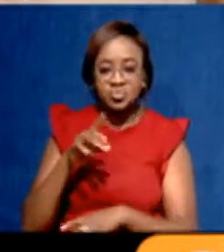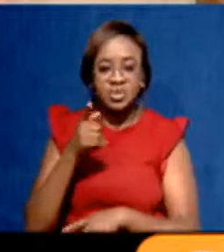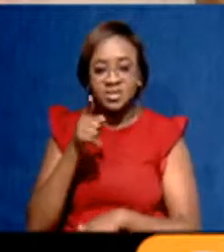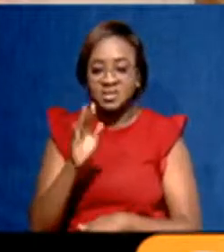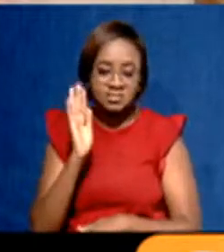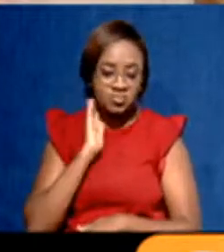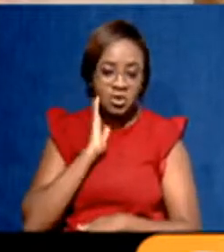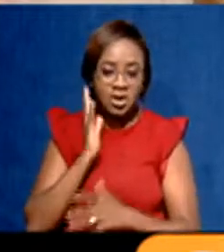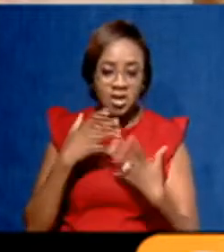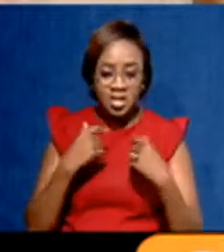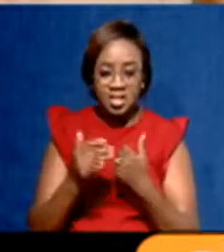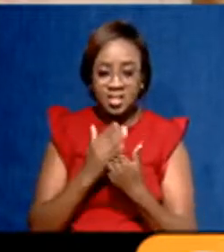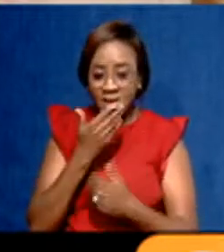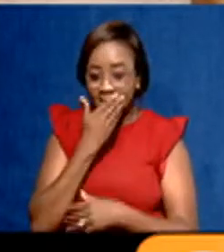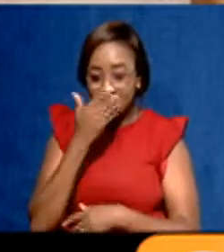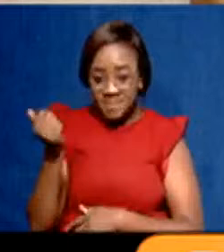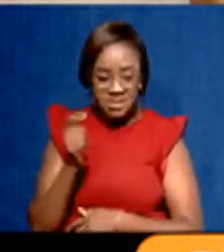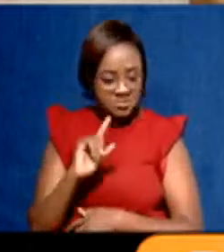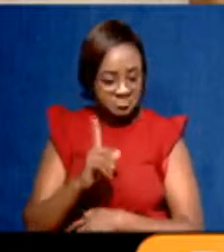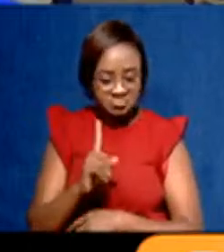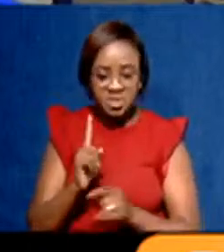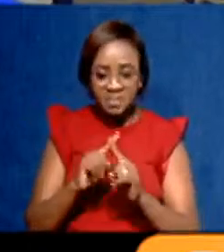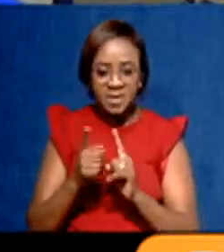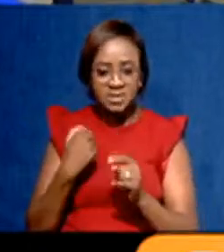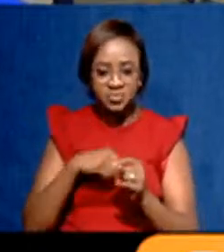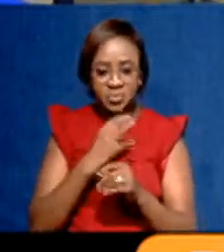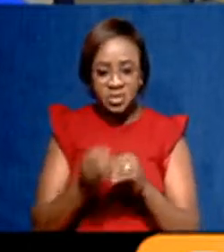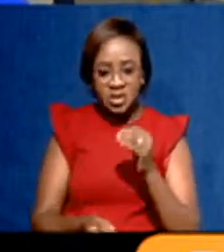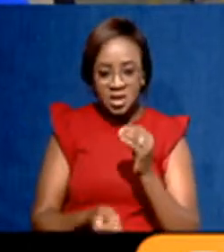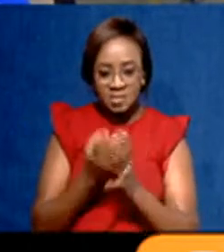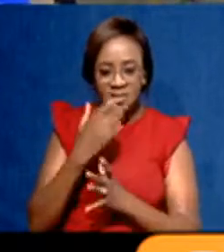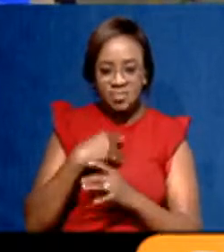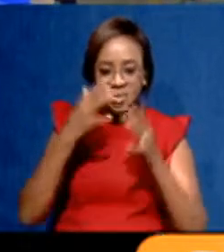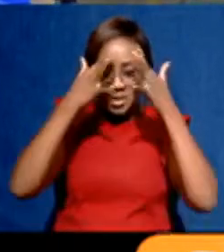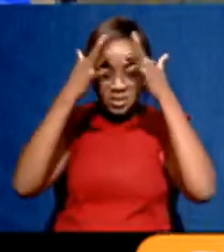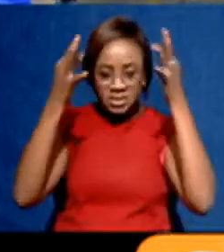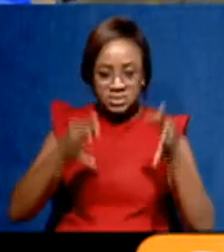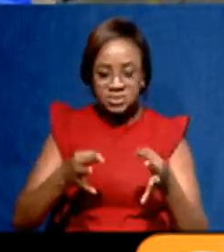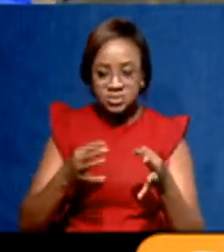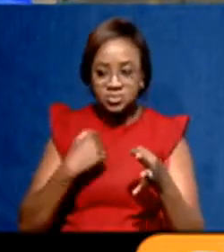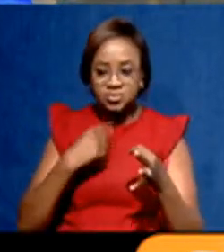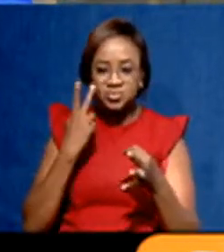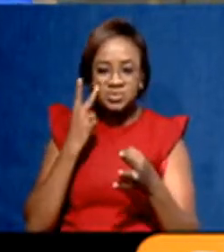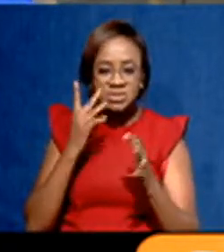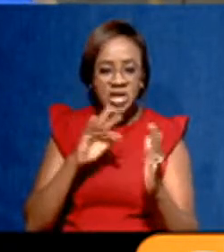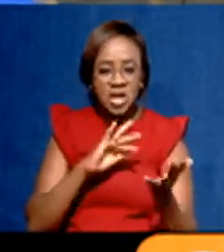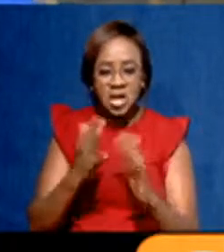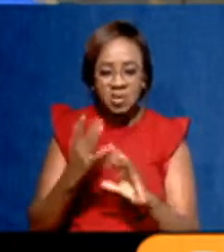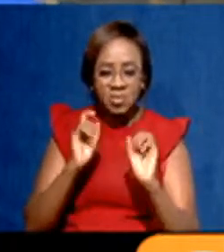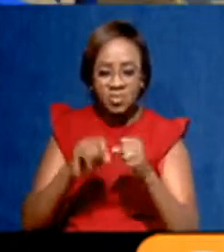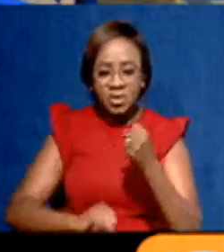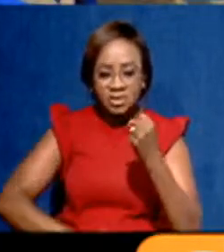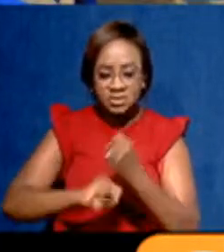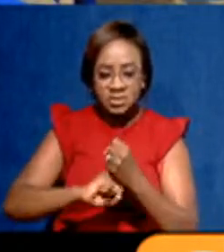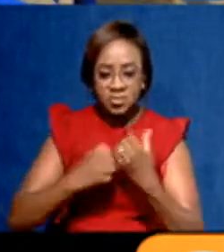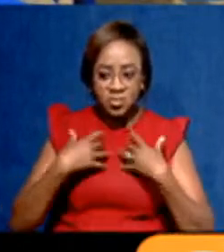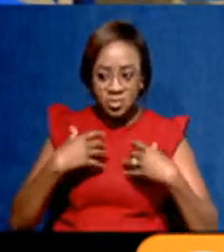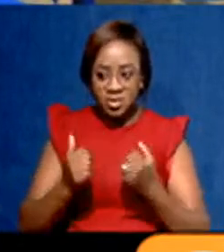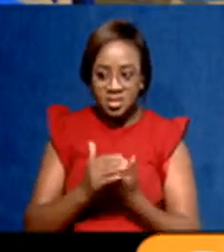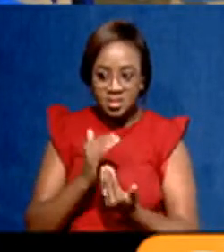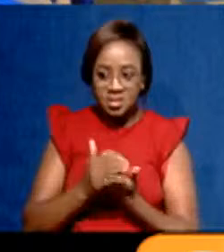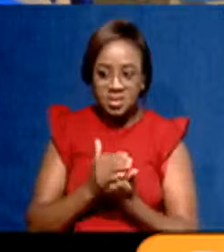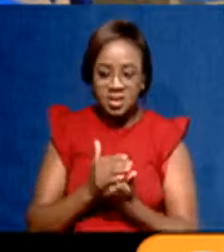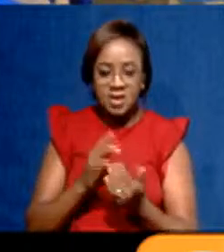the best, but definitely we came up with a conscious decision. We want to support our healthcare. So that